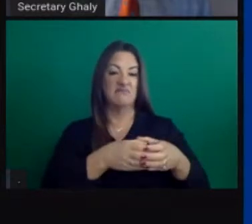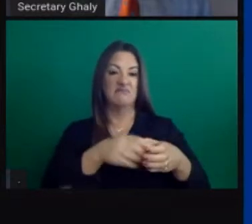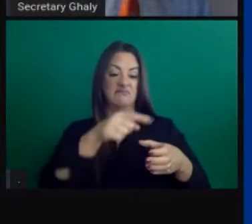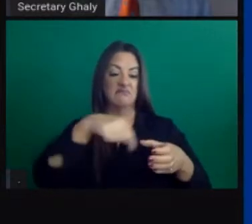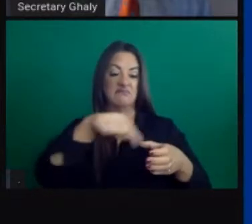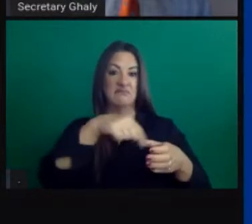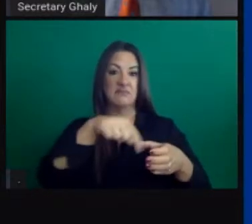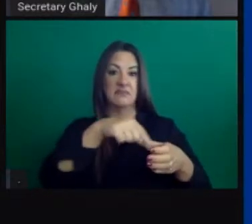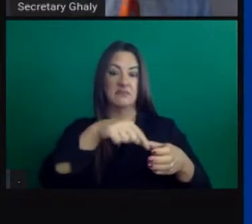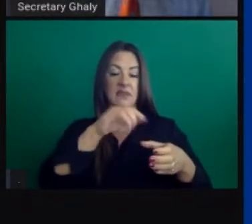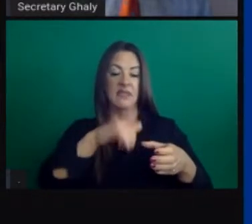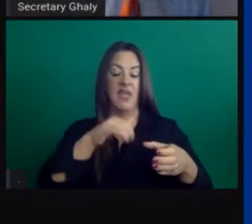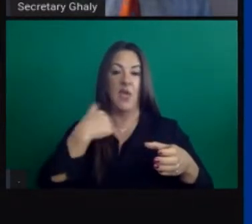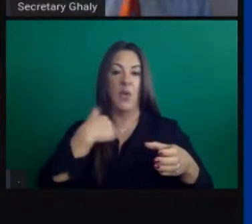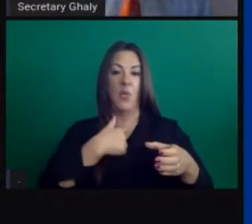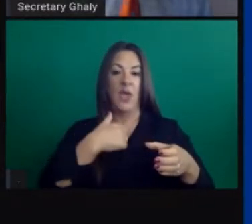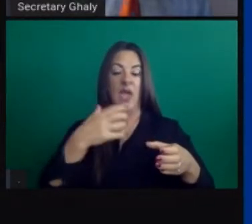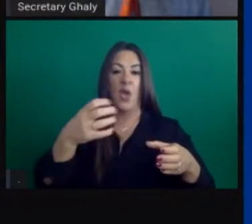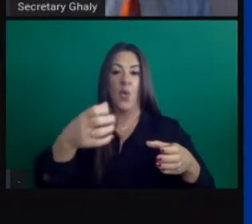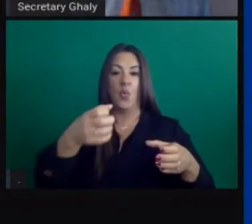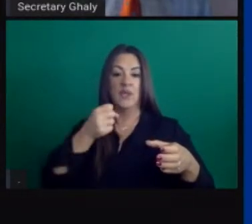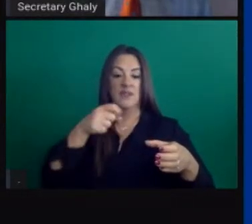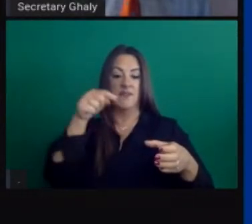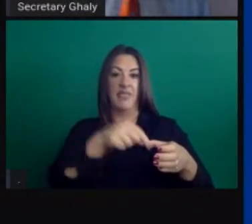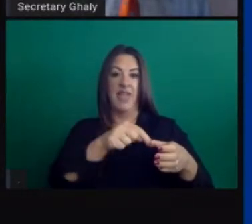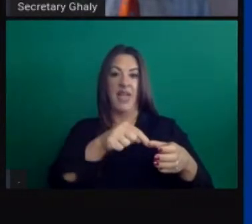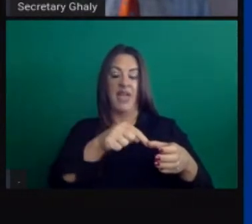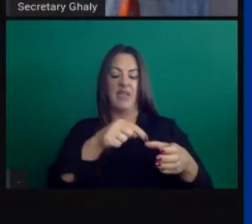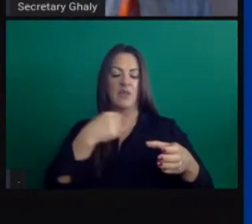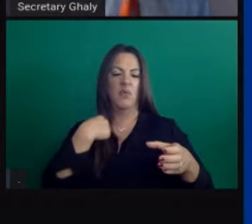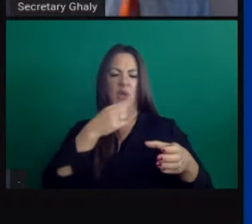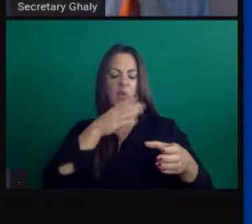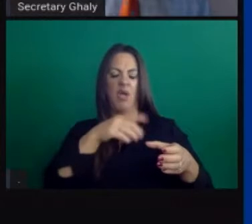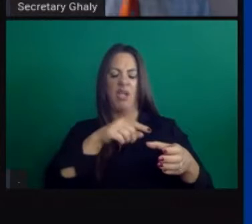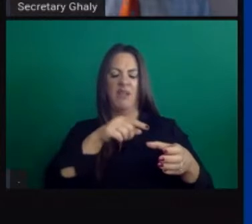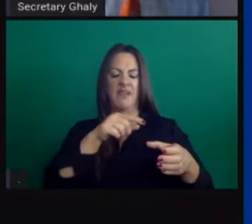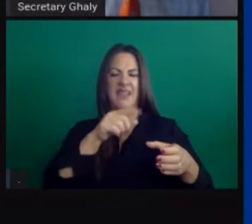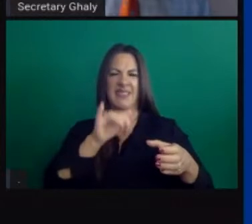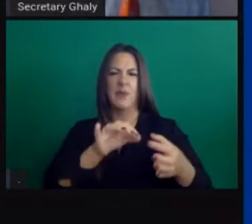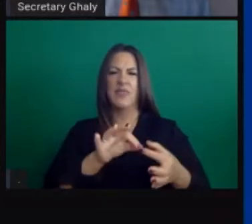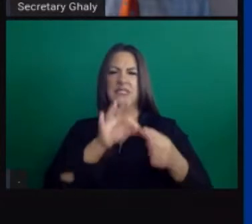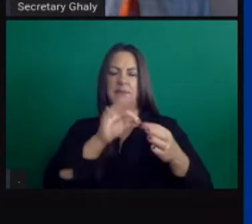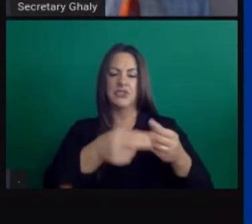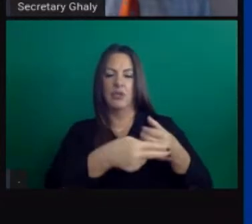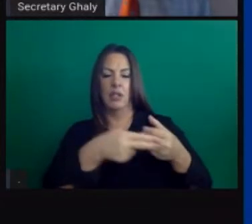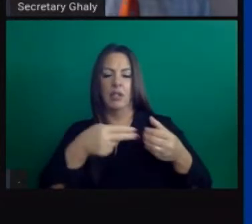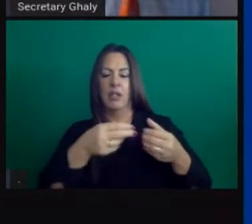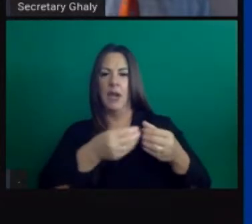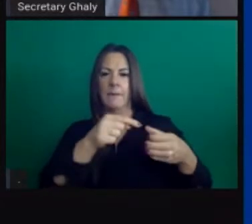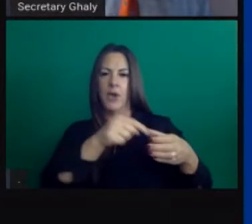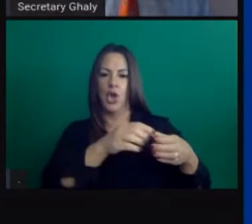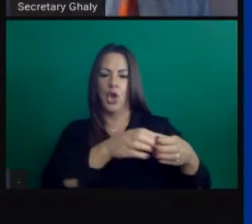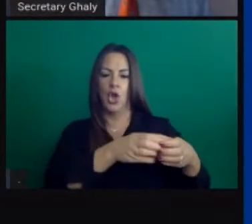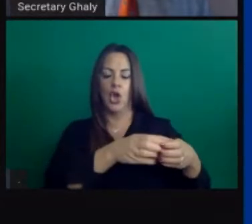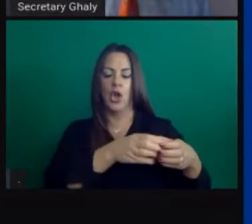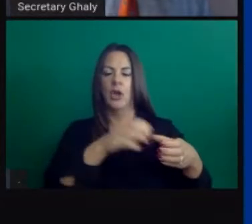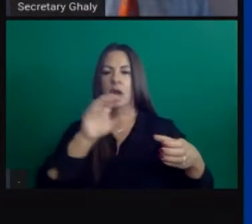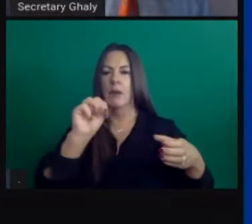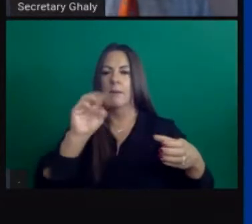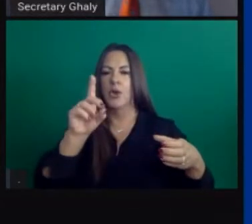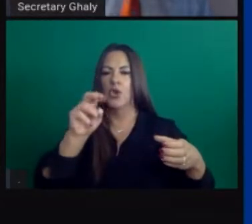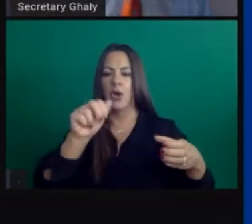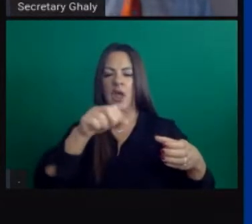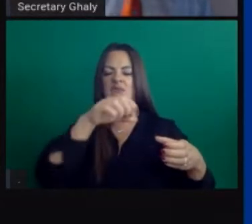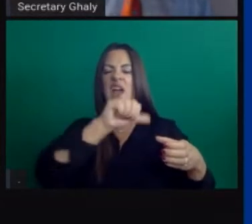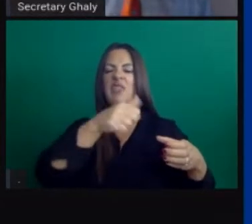to California, that we should pause on using it until we are certain that it's safe. We believe that we will